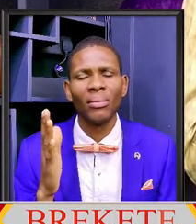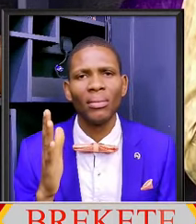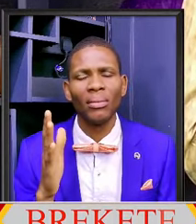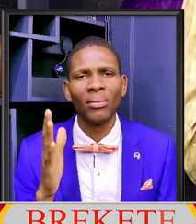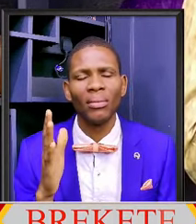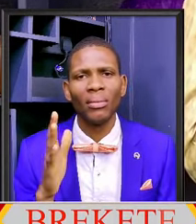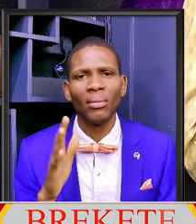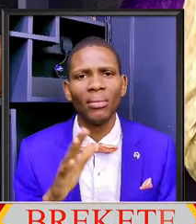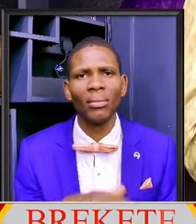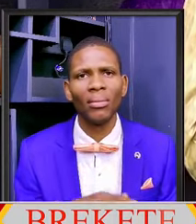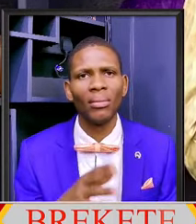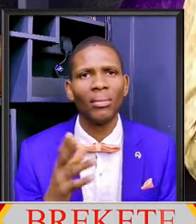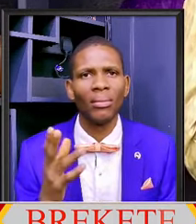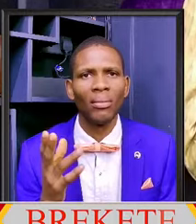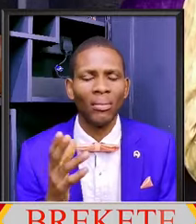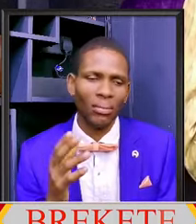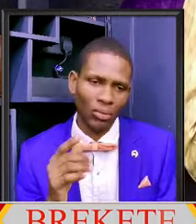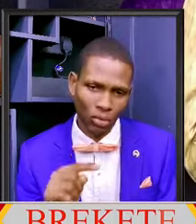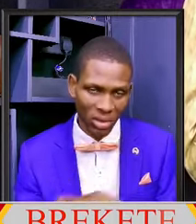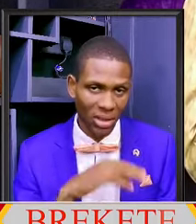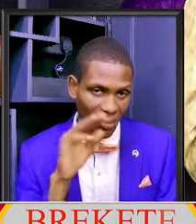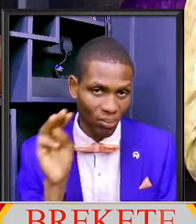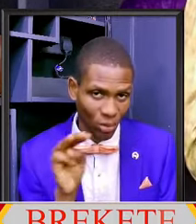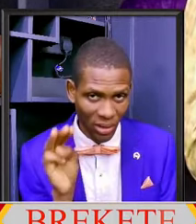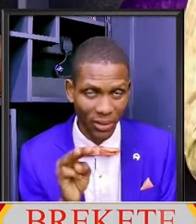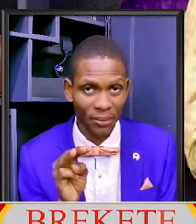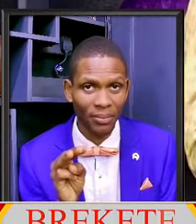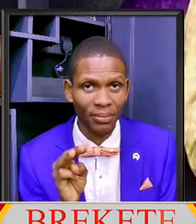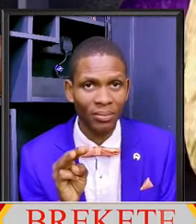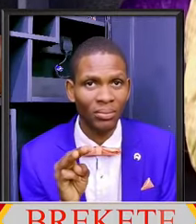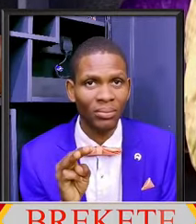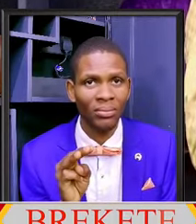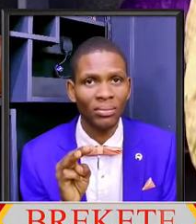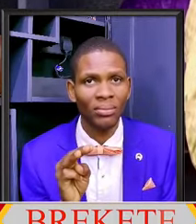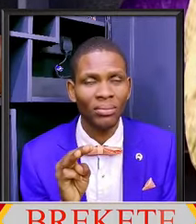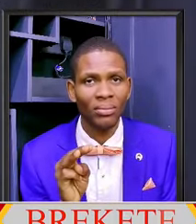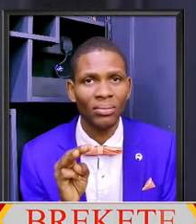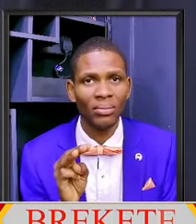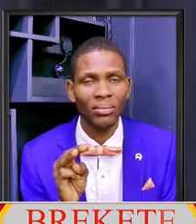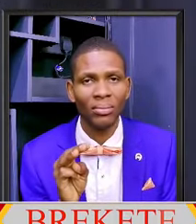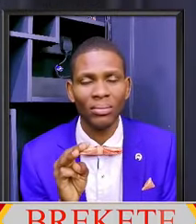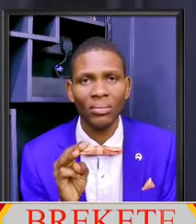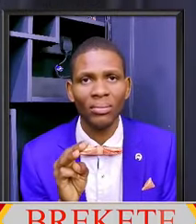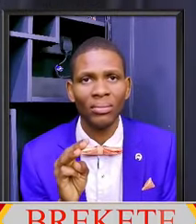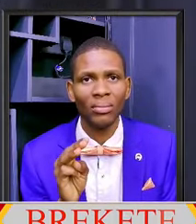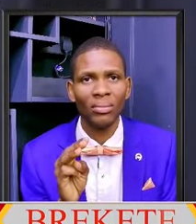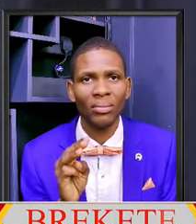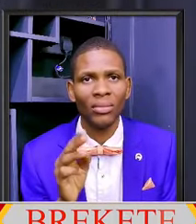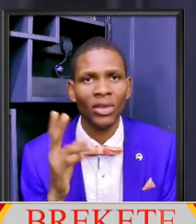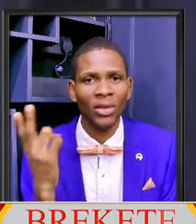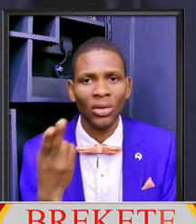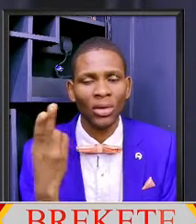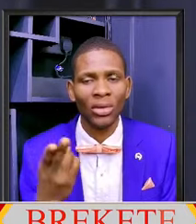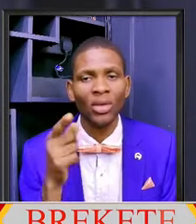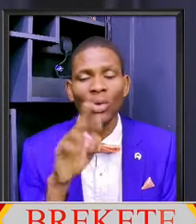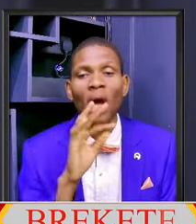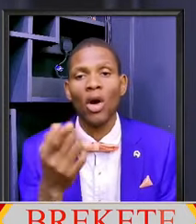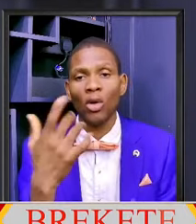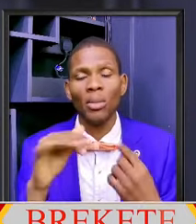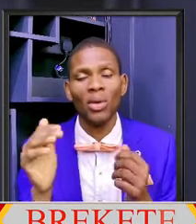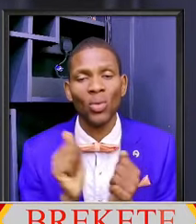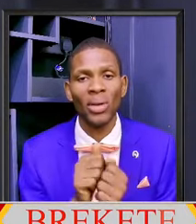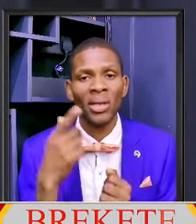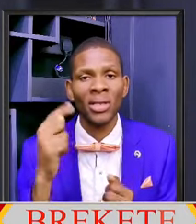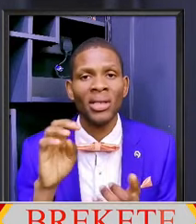Thursday. Today is Monday. Yes, today is Monday. On Thursday, I'm coming. Thursday, you are coming with the